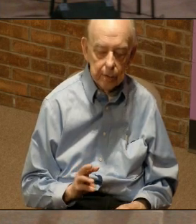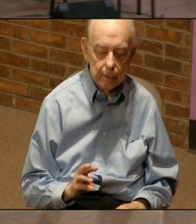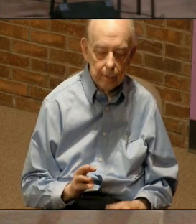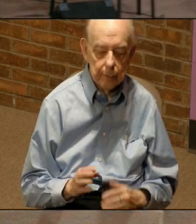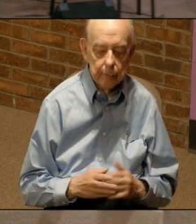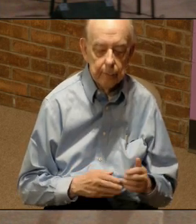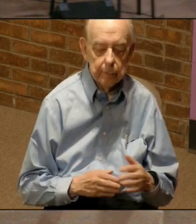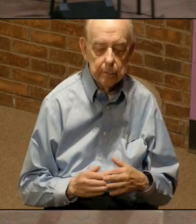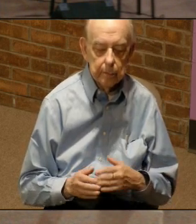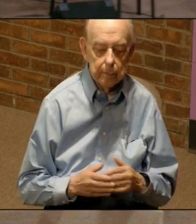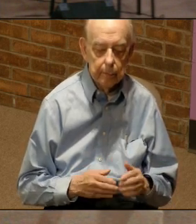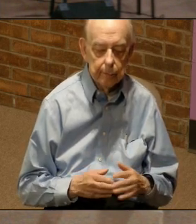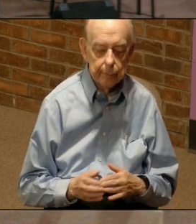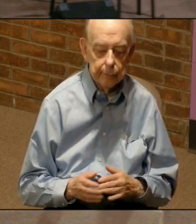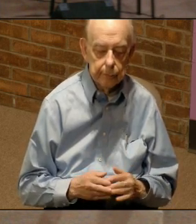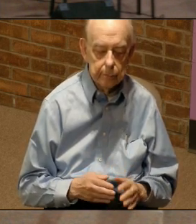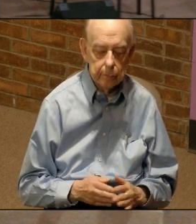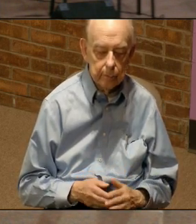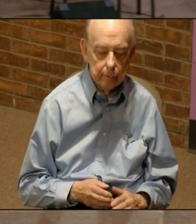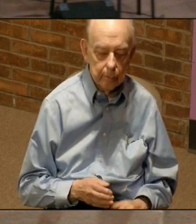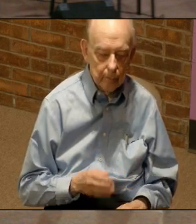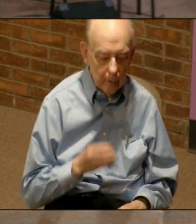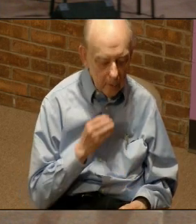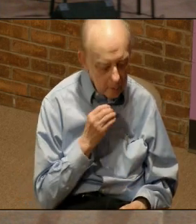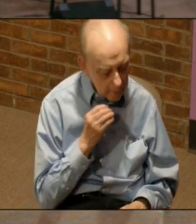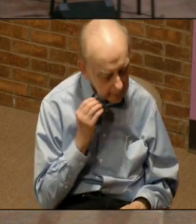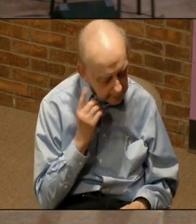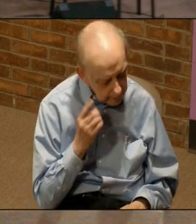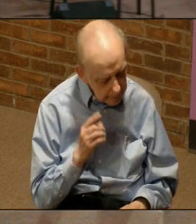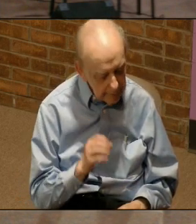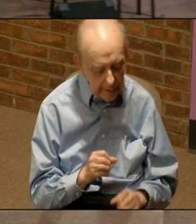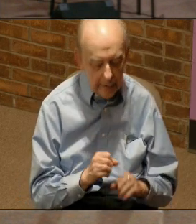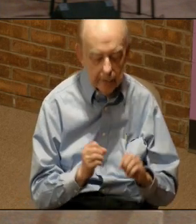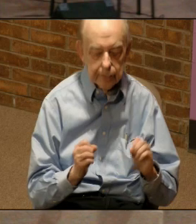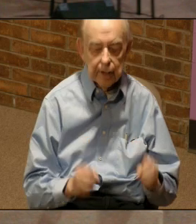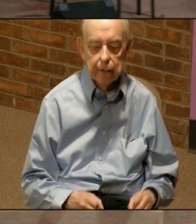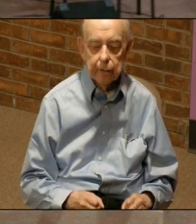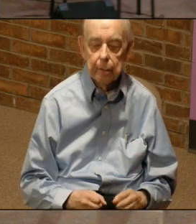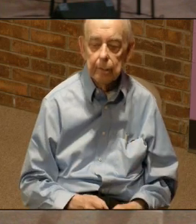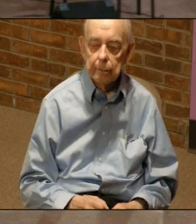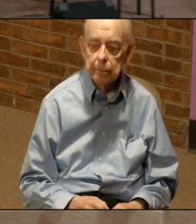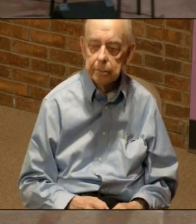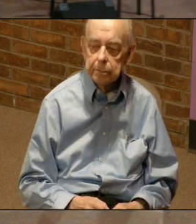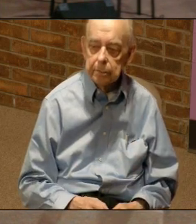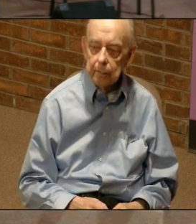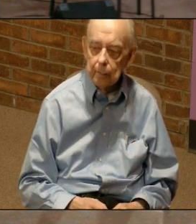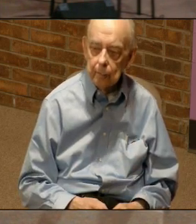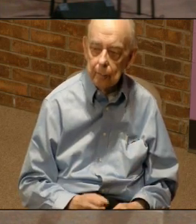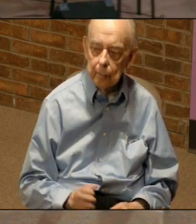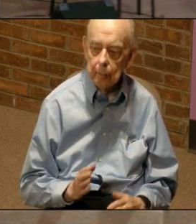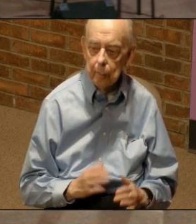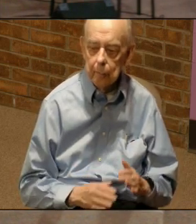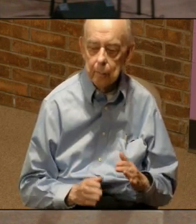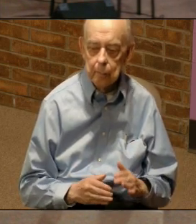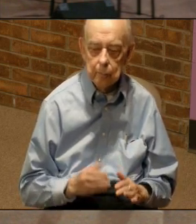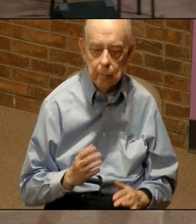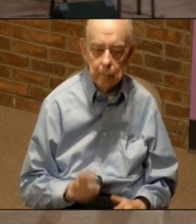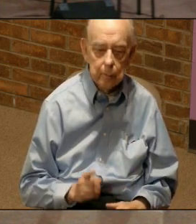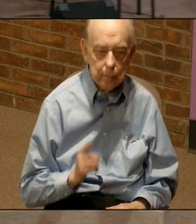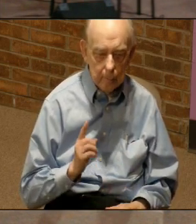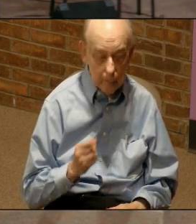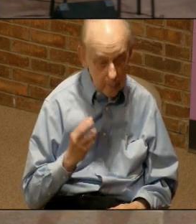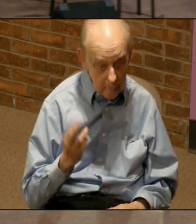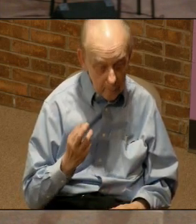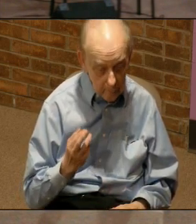a home for a statue. And we talked about this. And it was basically there for